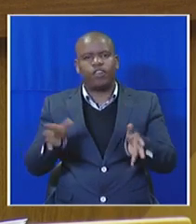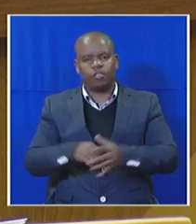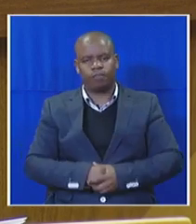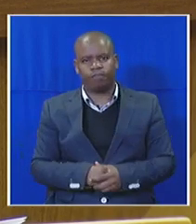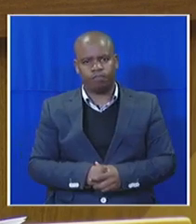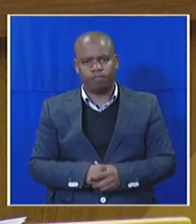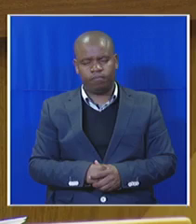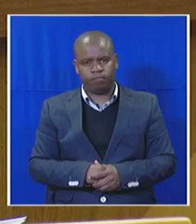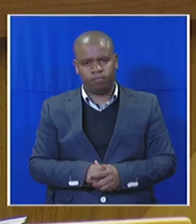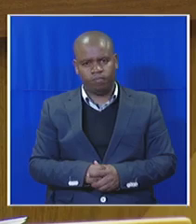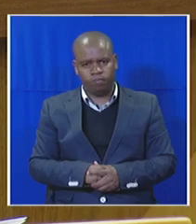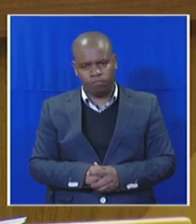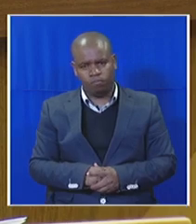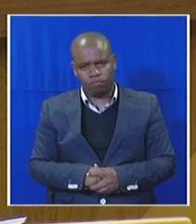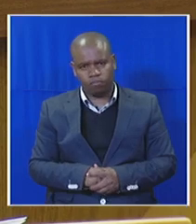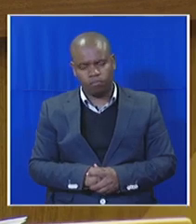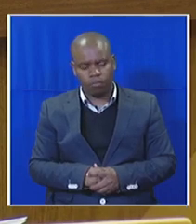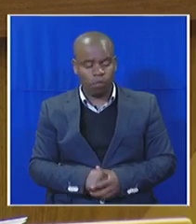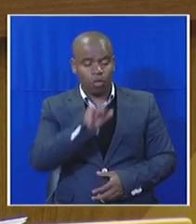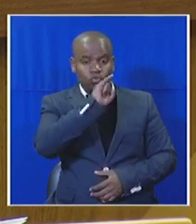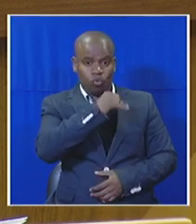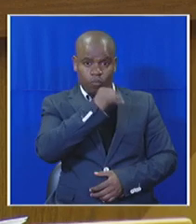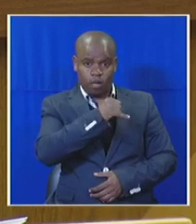The city of Johannesburg